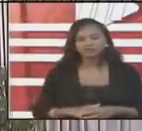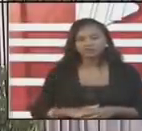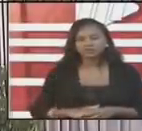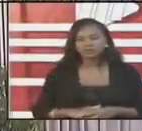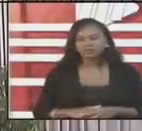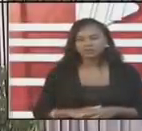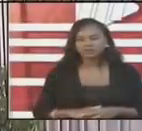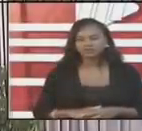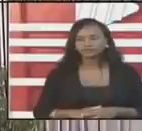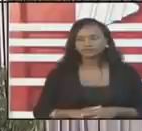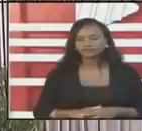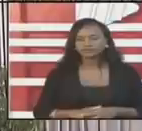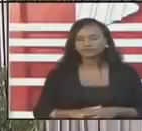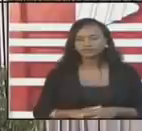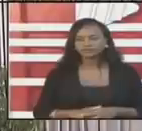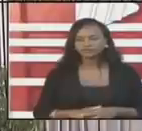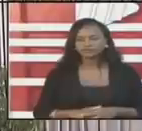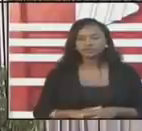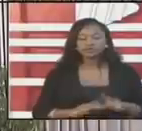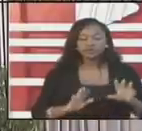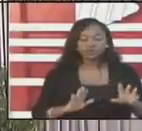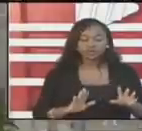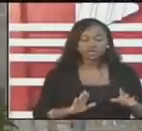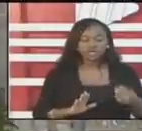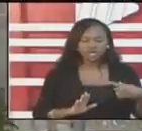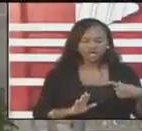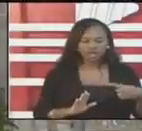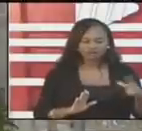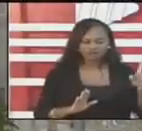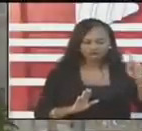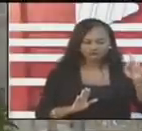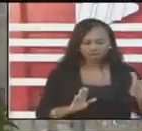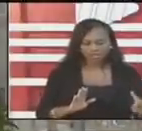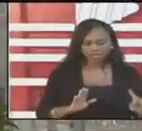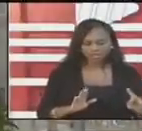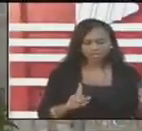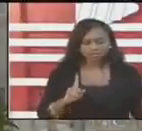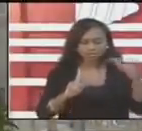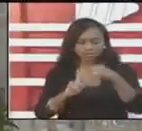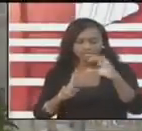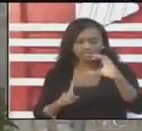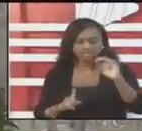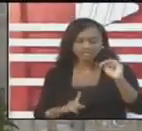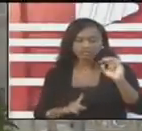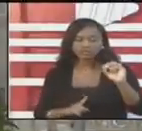Okay, what we'll do in the meantime, I have a question from online to the CMO.